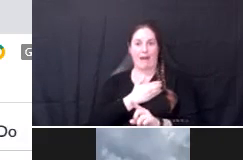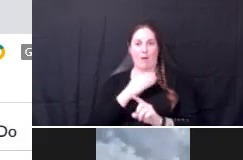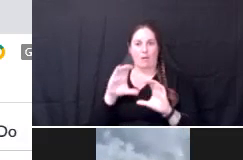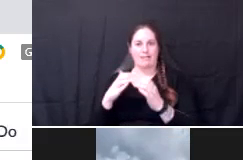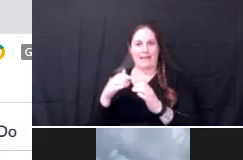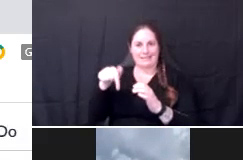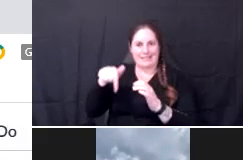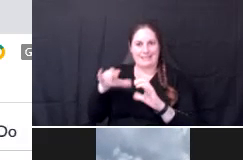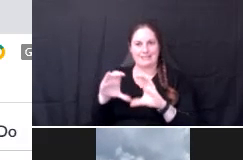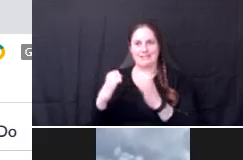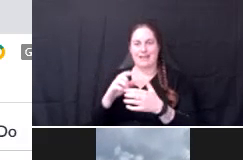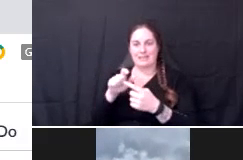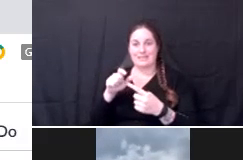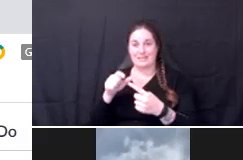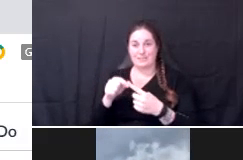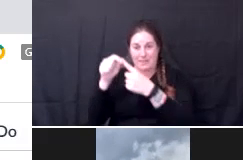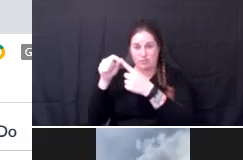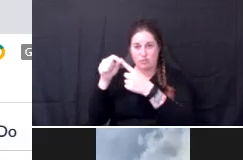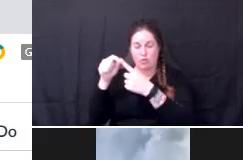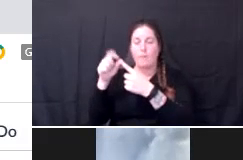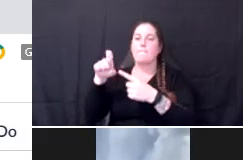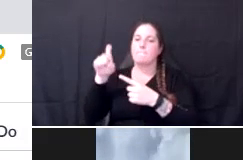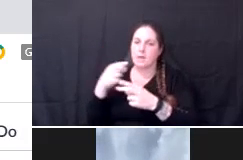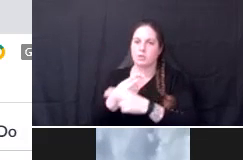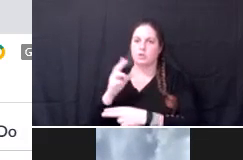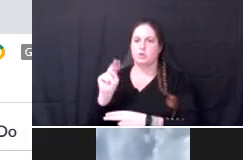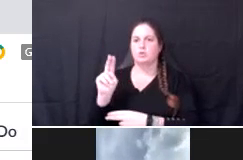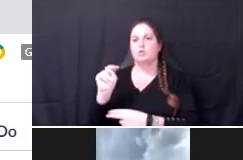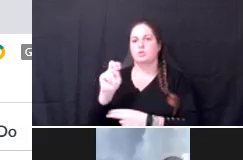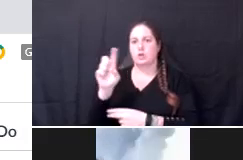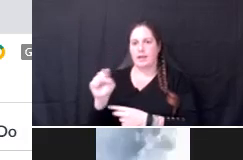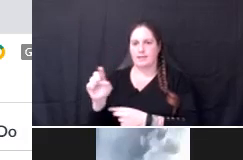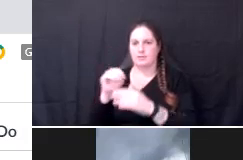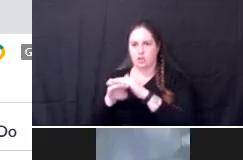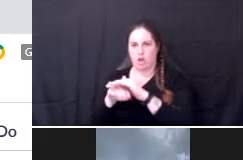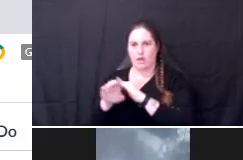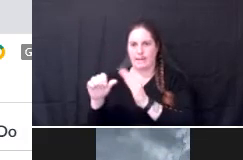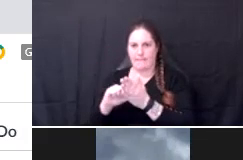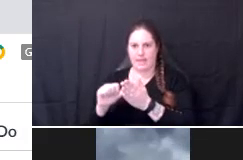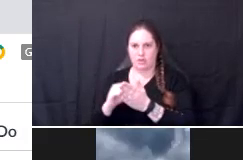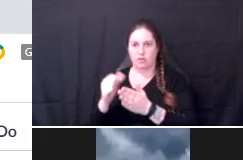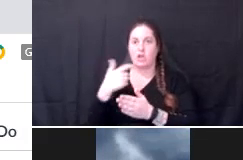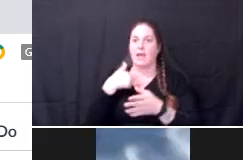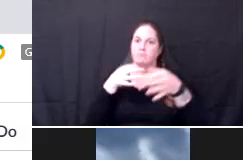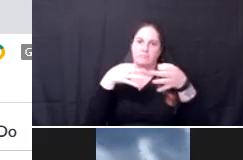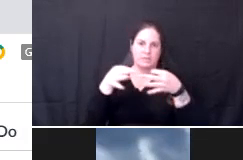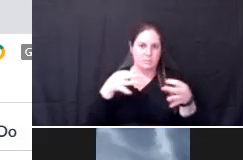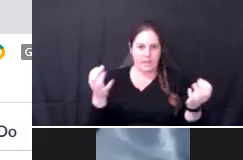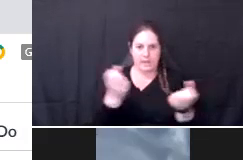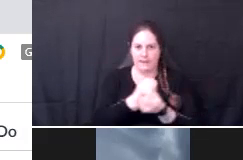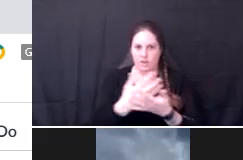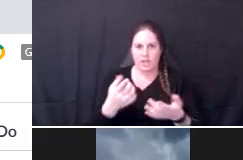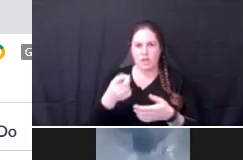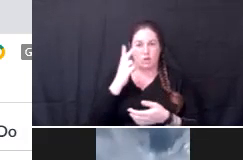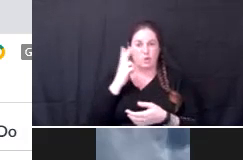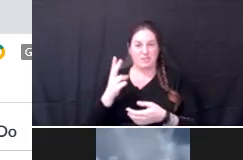the Nunes Canvas login page. I have below that an explanation of the items that you see as a student